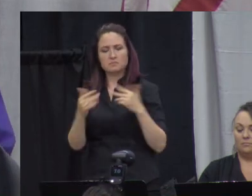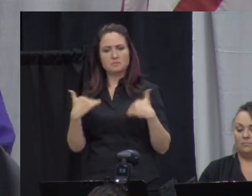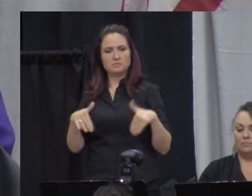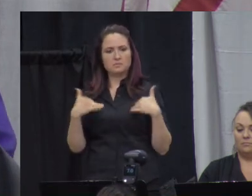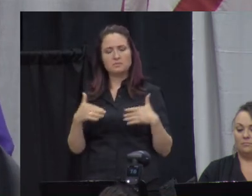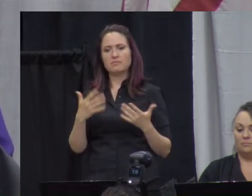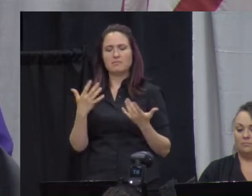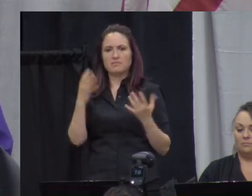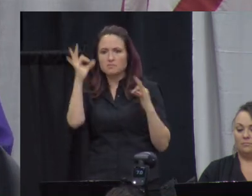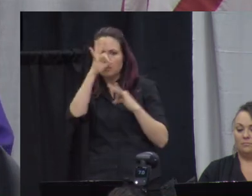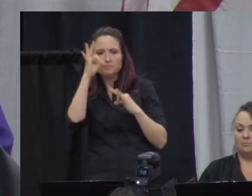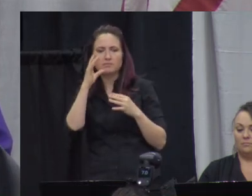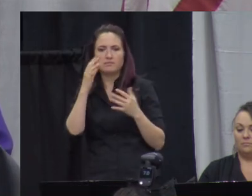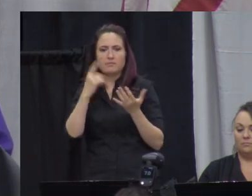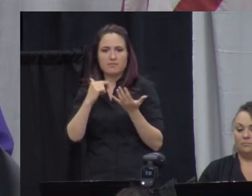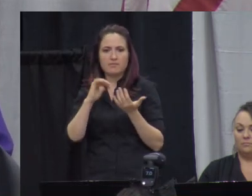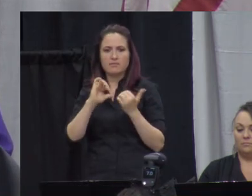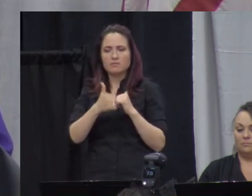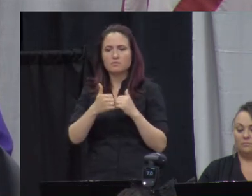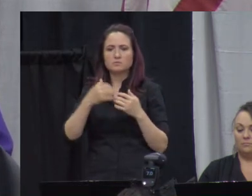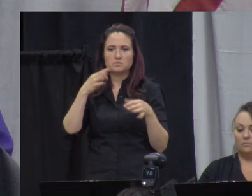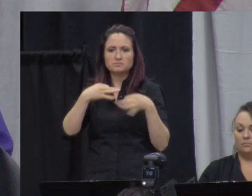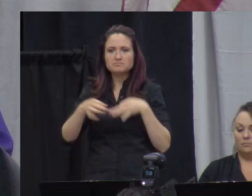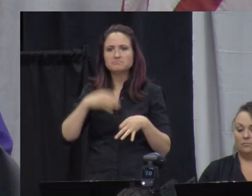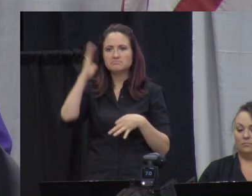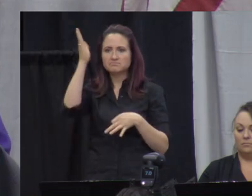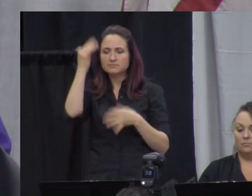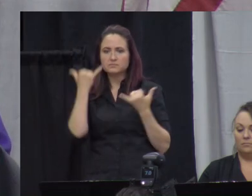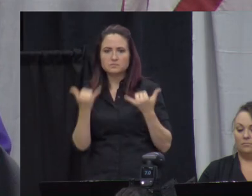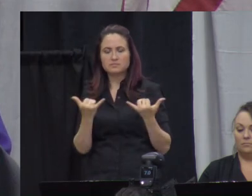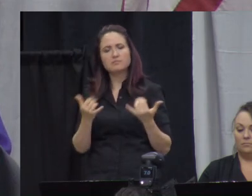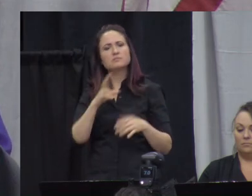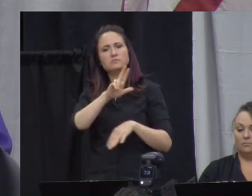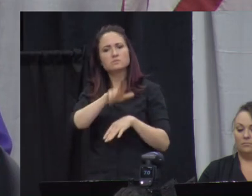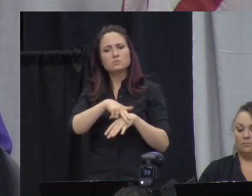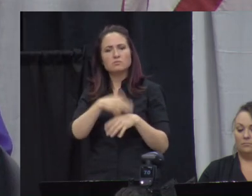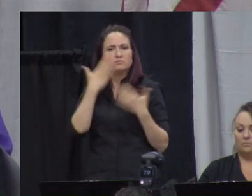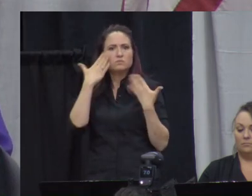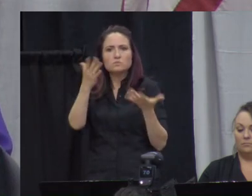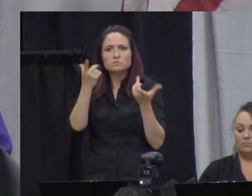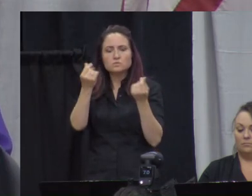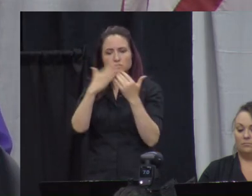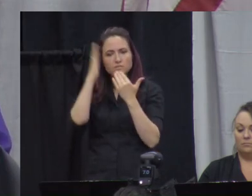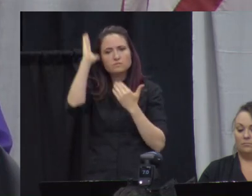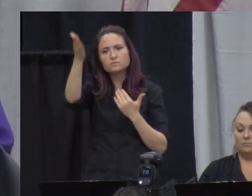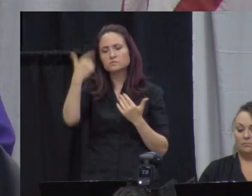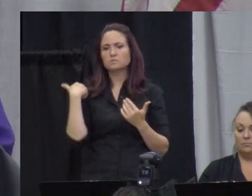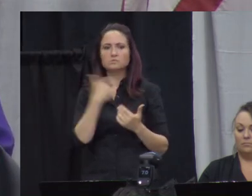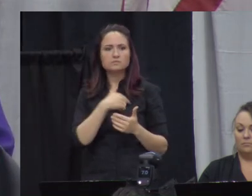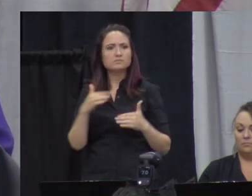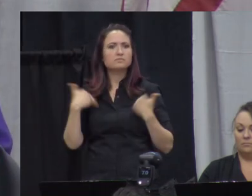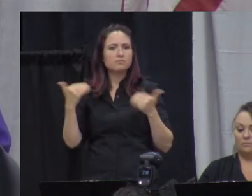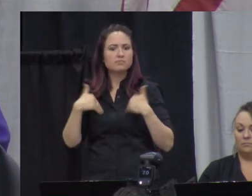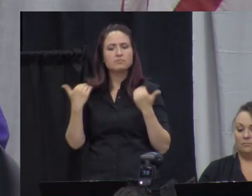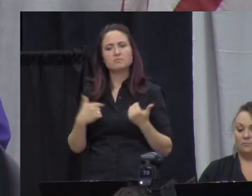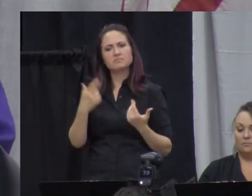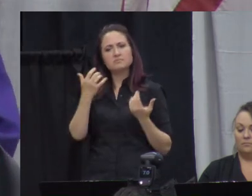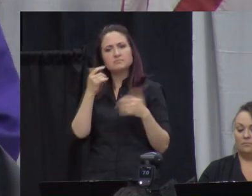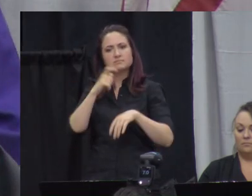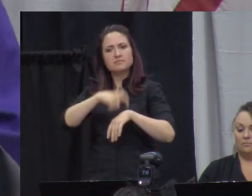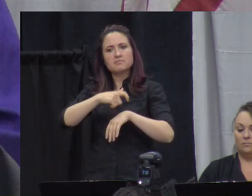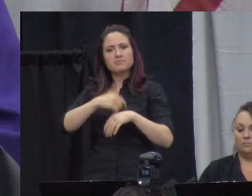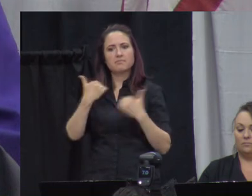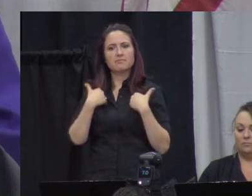or "I have no idea." It's completely normal to not feel certain. It's okay not knowing what you want to do in life. We are still young. We have time to think.